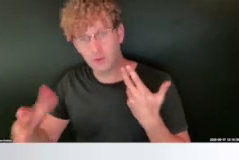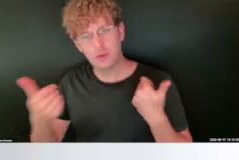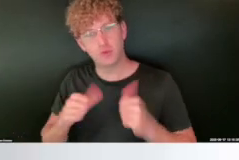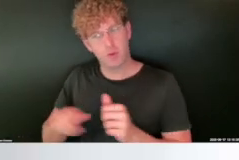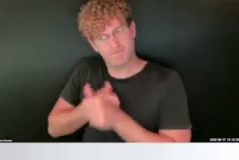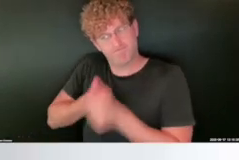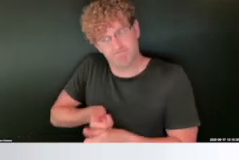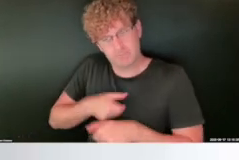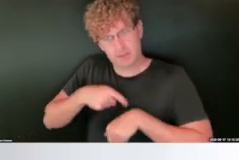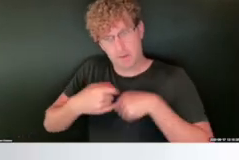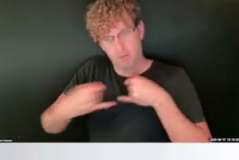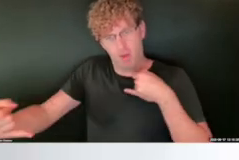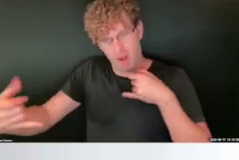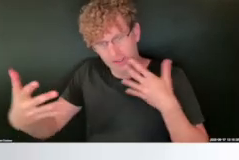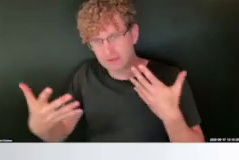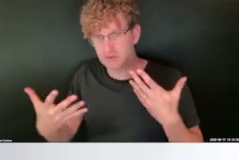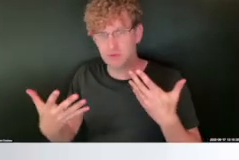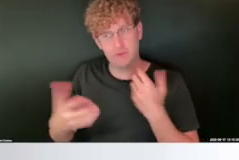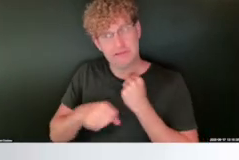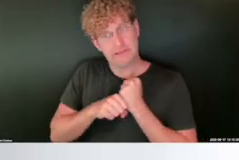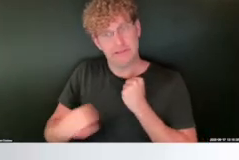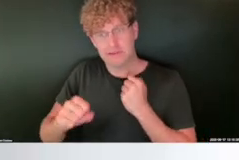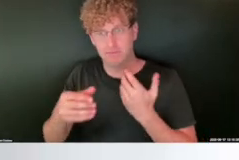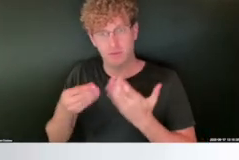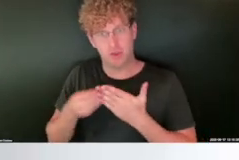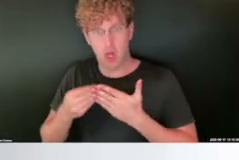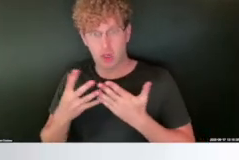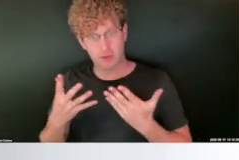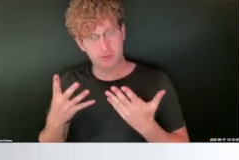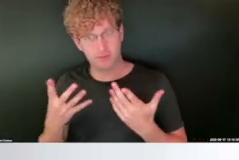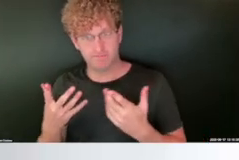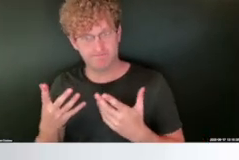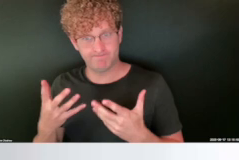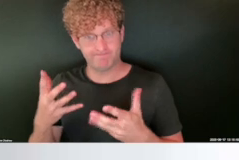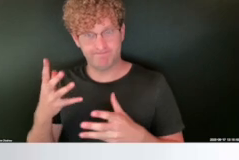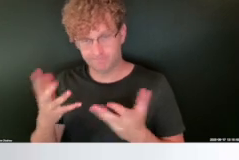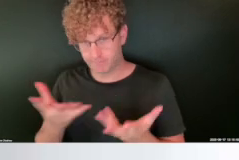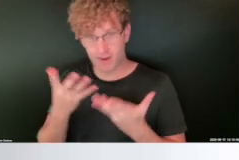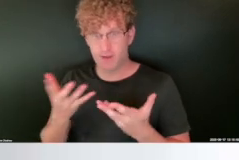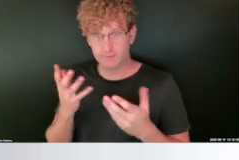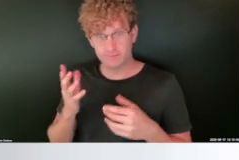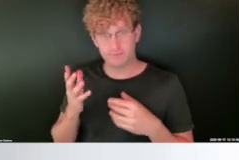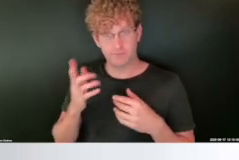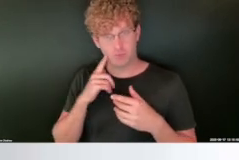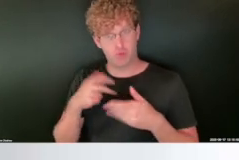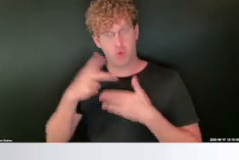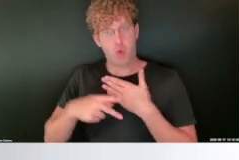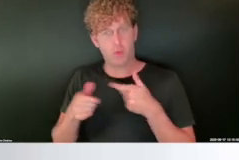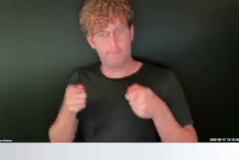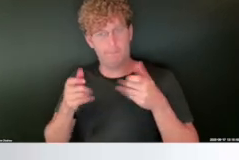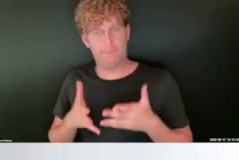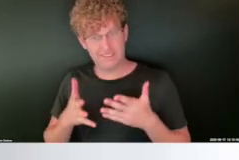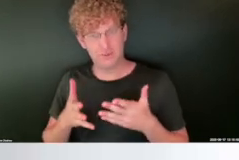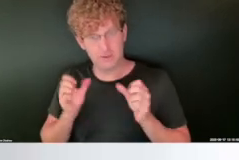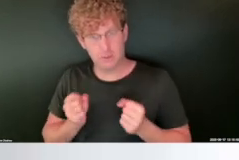get the dollars out the door quickly to program administrators so we can spend the incentive funds quickly and get them to the people